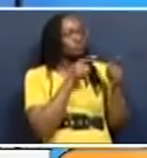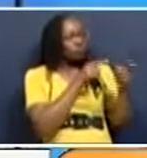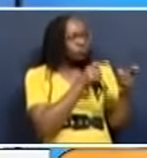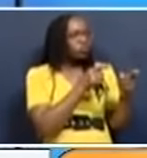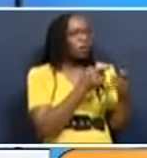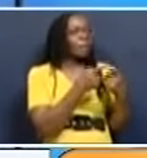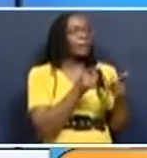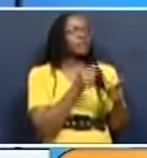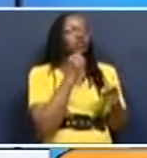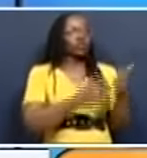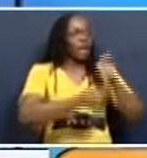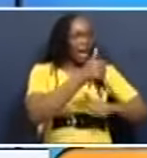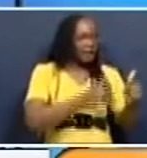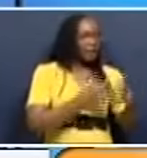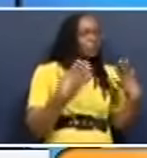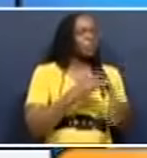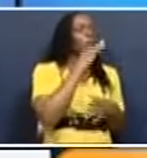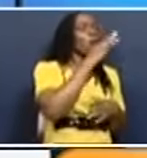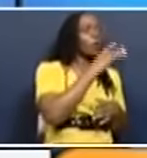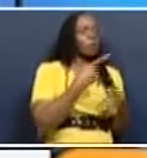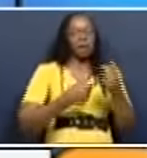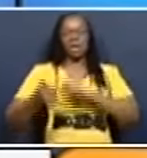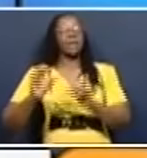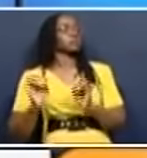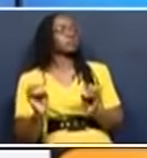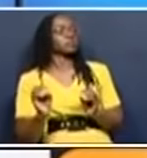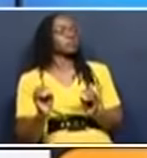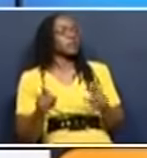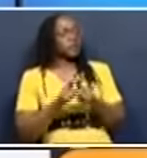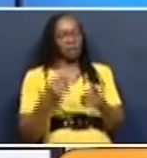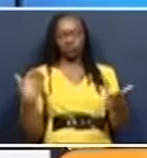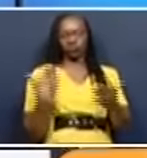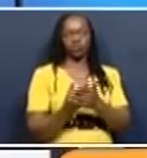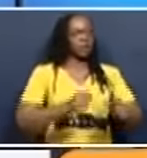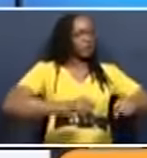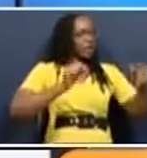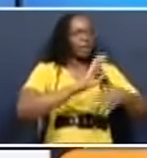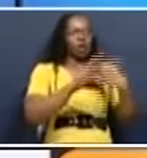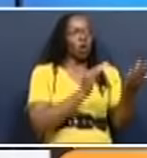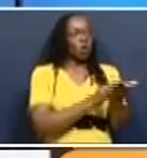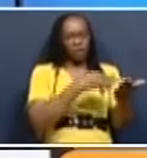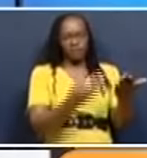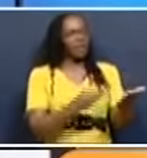in this war against corruption. They tried that. Your predecessors tried that. But in essence, you're being warned that any attempt to fight